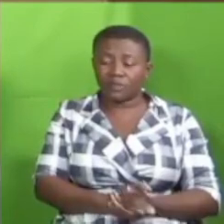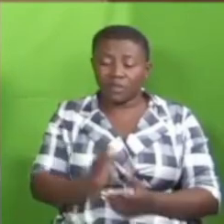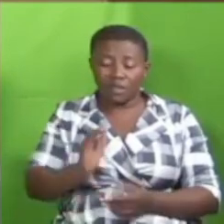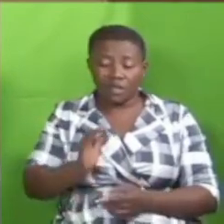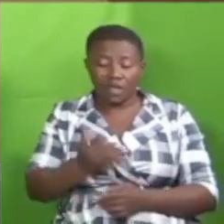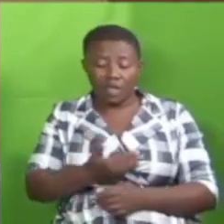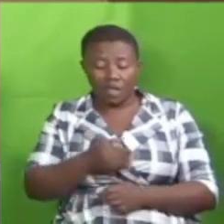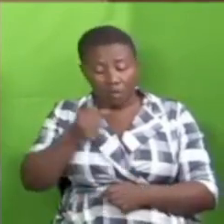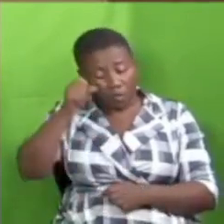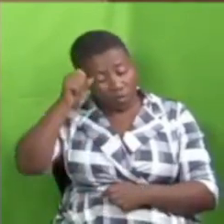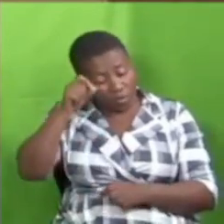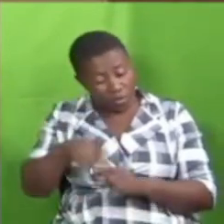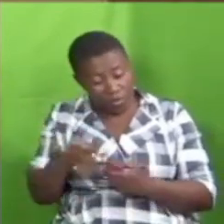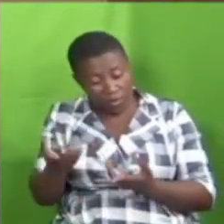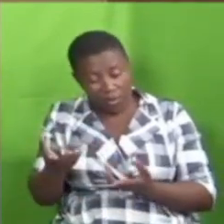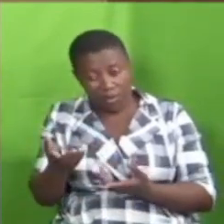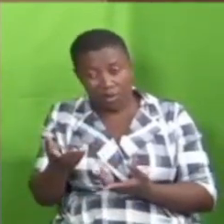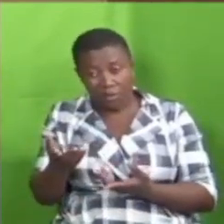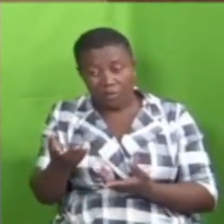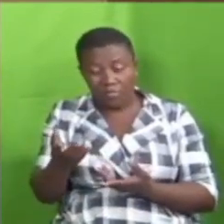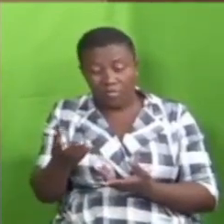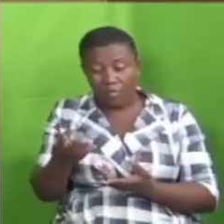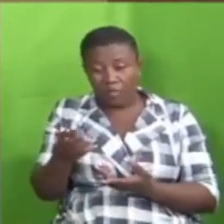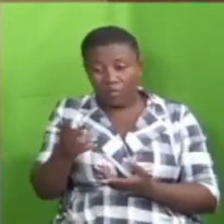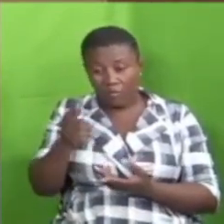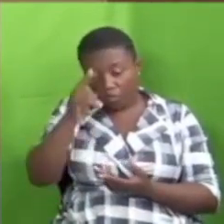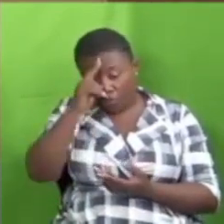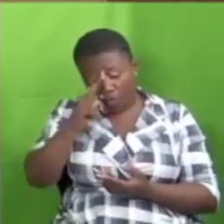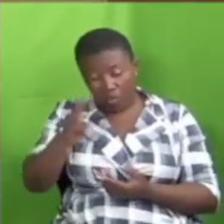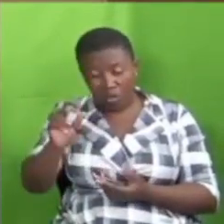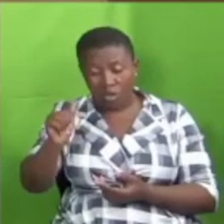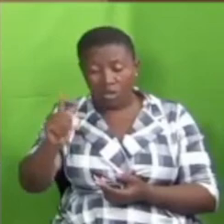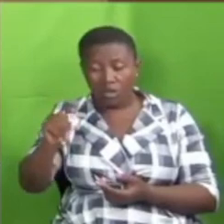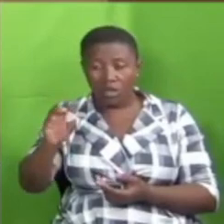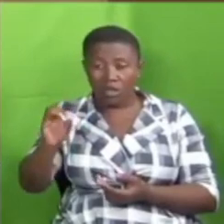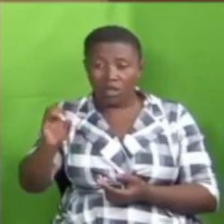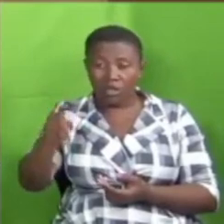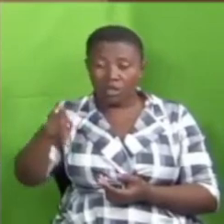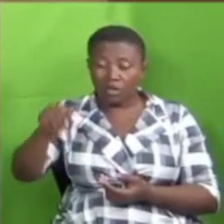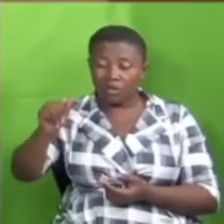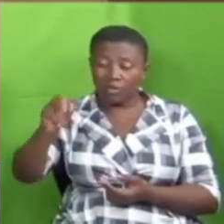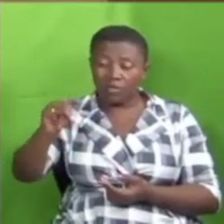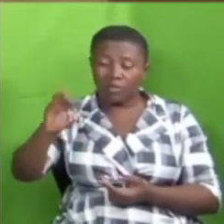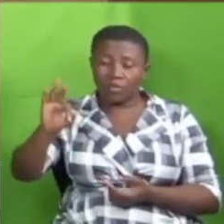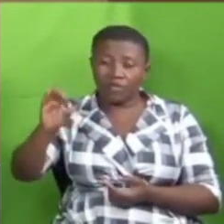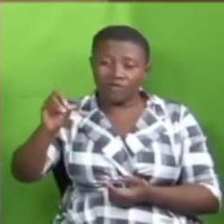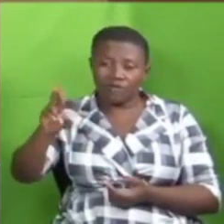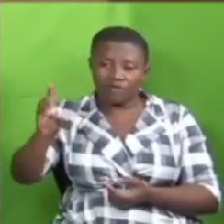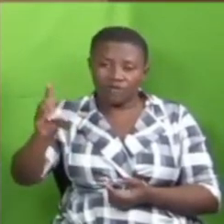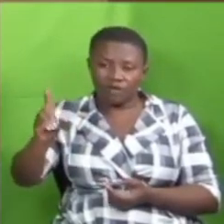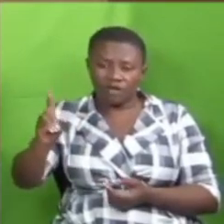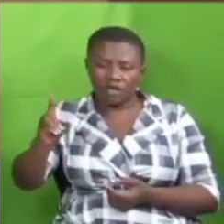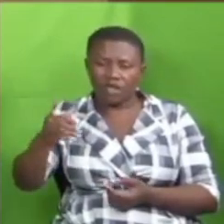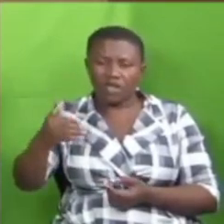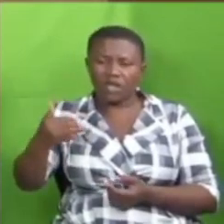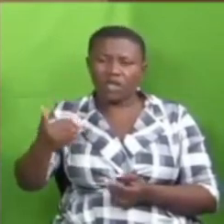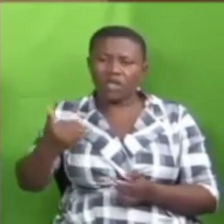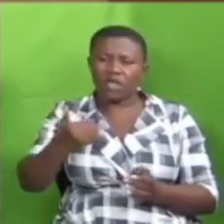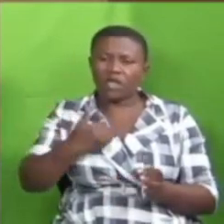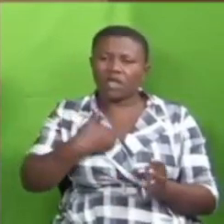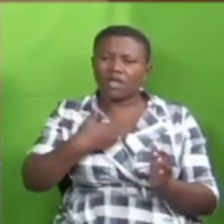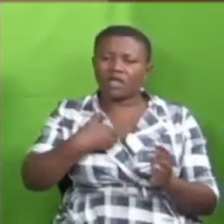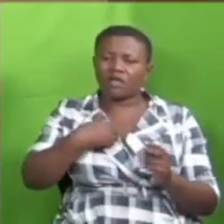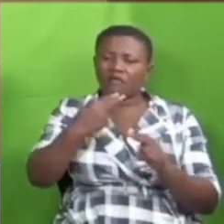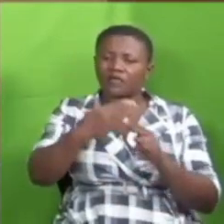colleague, Honorable Atu Pamford, the departed Atu Pamford, left a mark in parliament. And we mourn